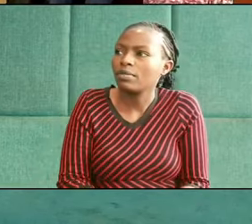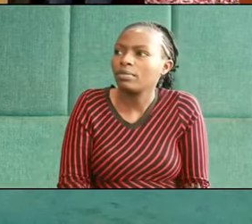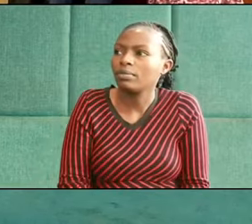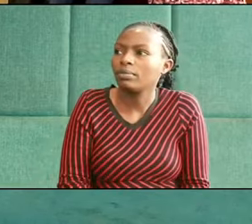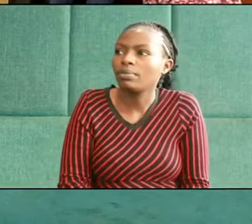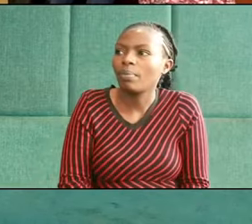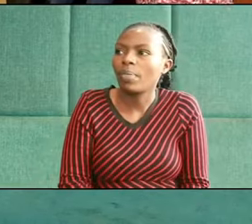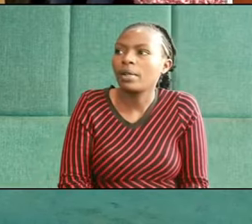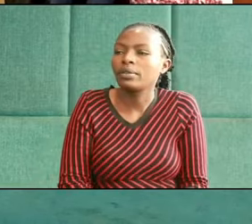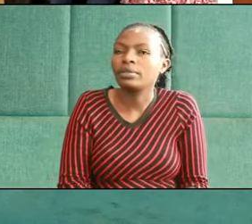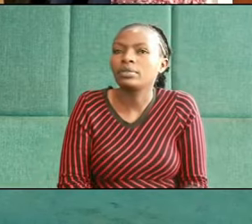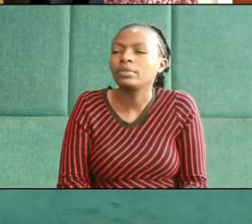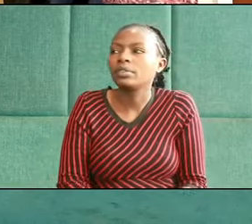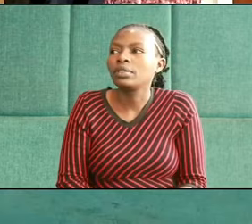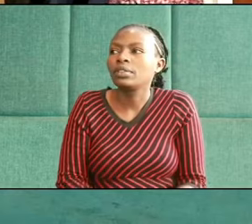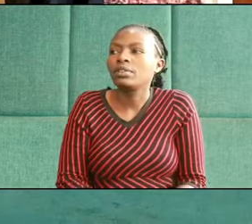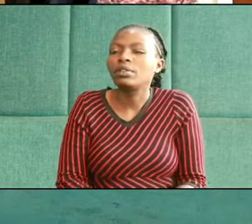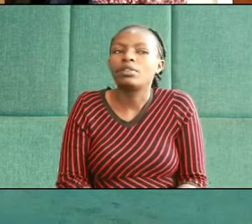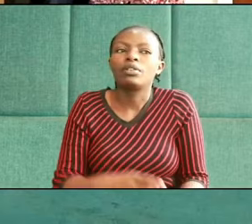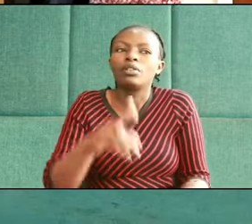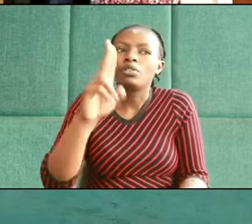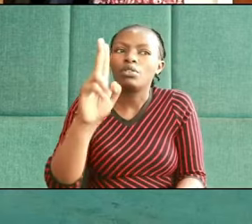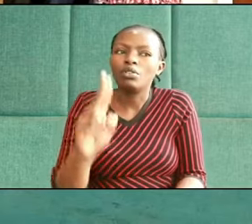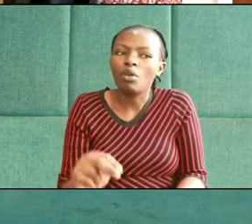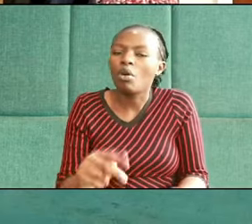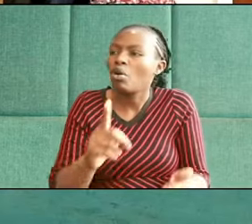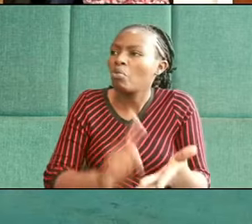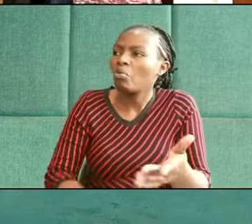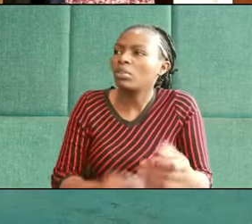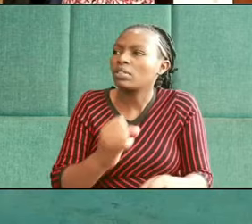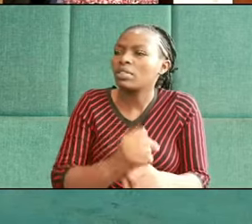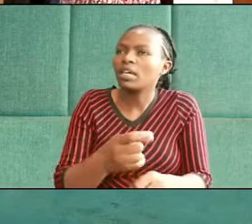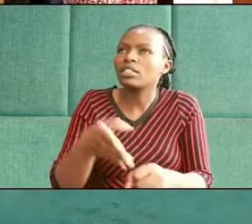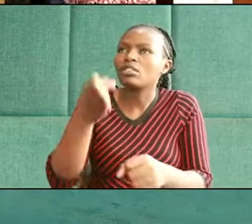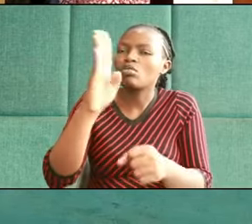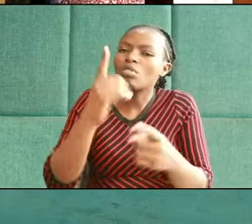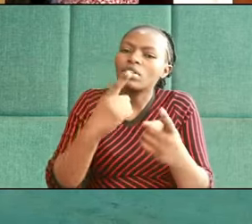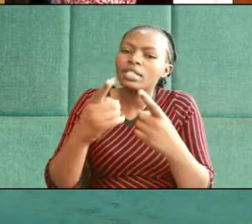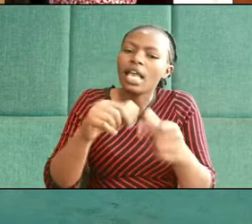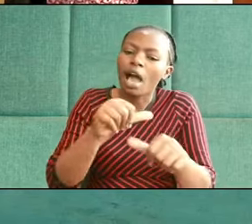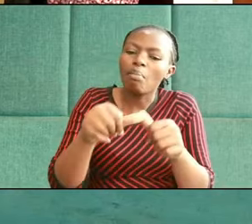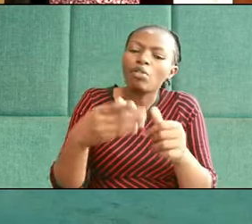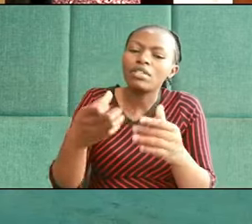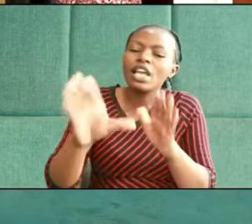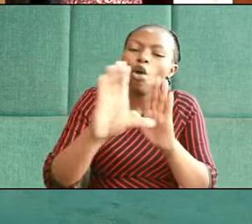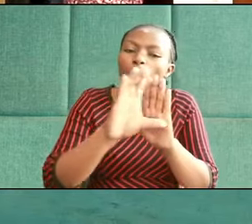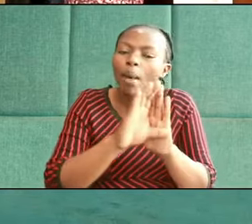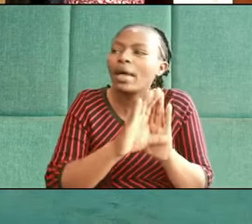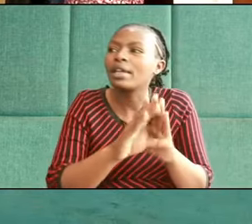Do not fear. No, that was not the command. What was the command?